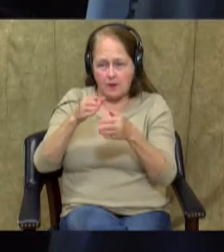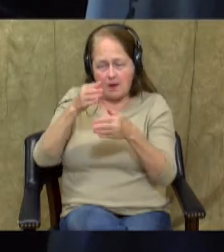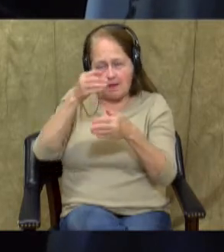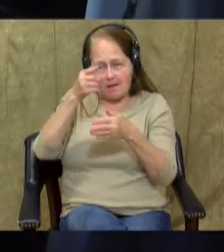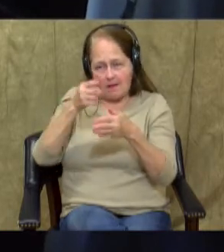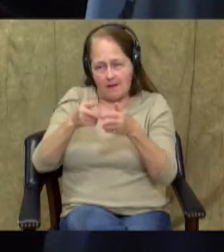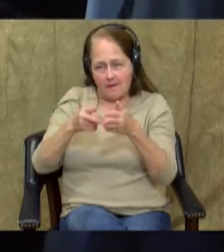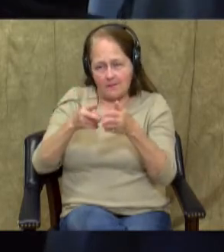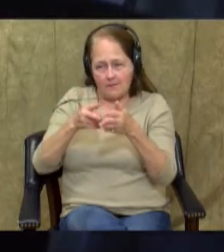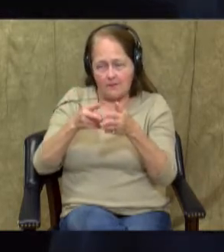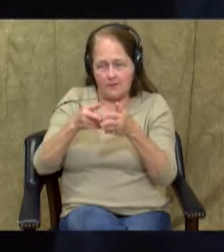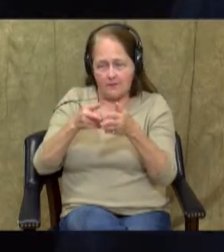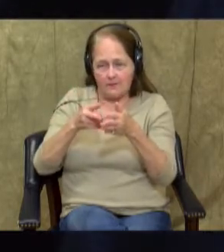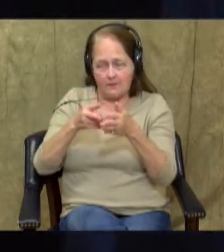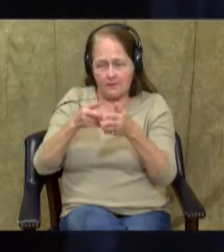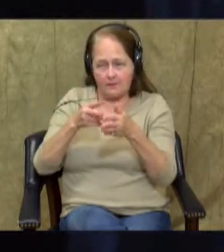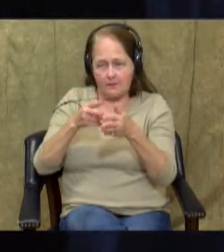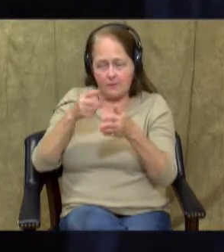moon.